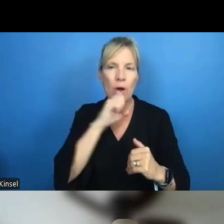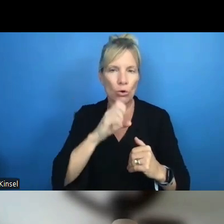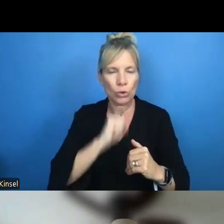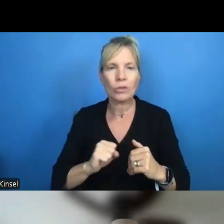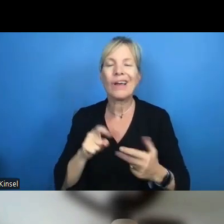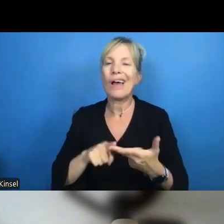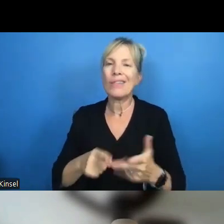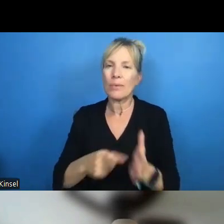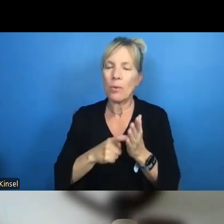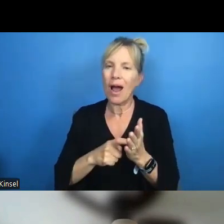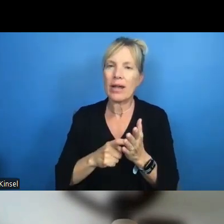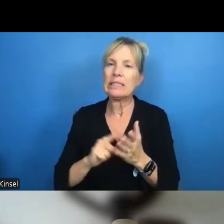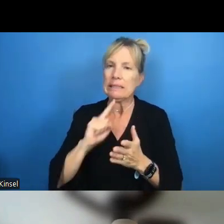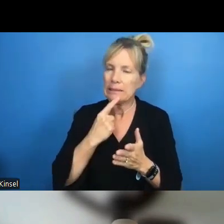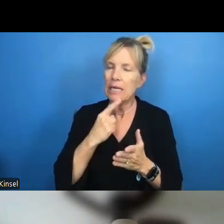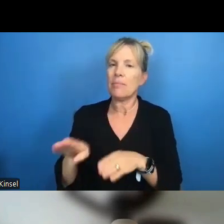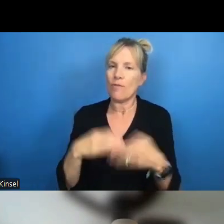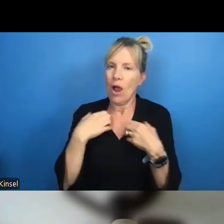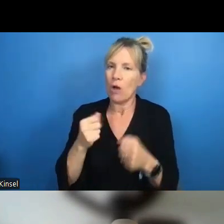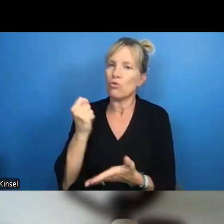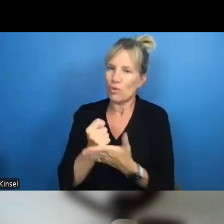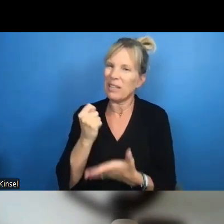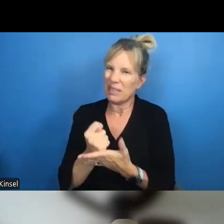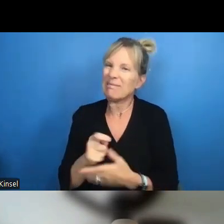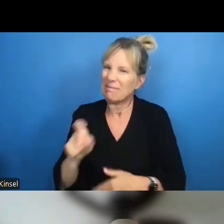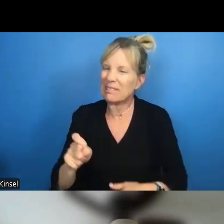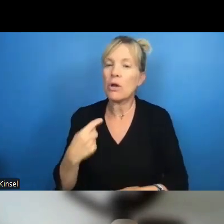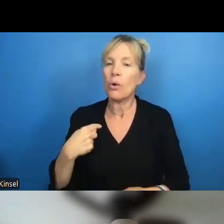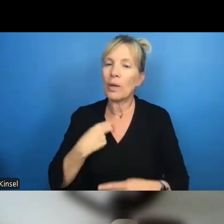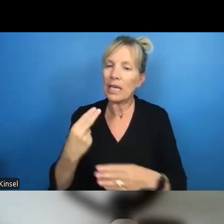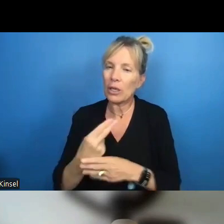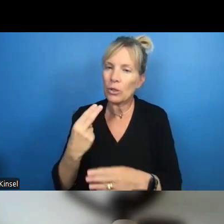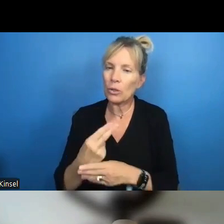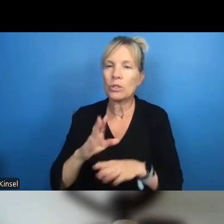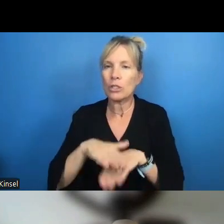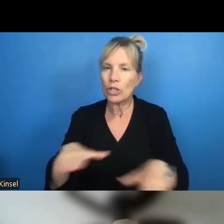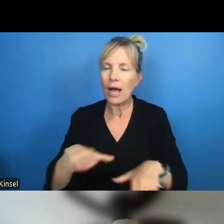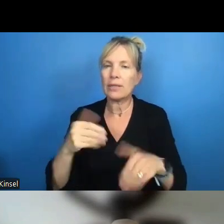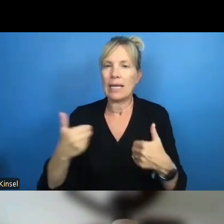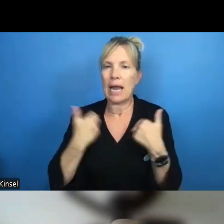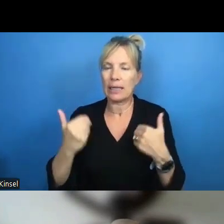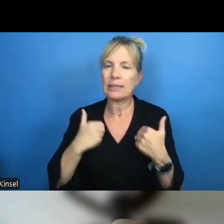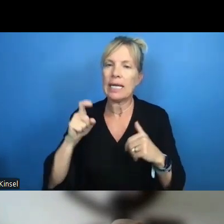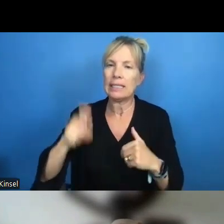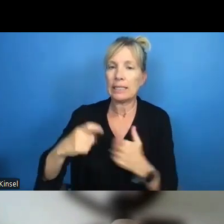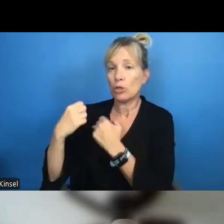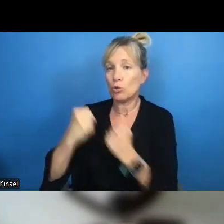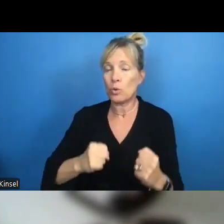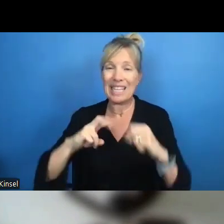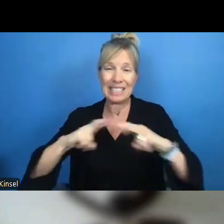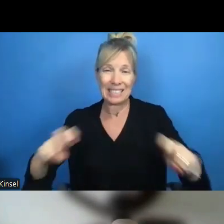and require significant behavioral health treatment needs. We use the Child and Adolescent Needs and Strengths